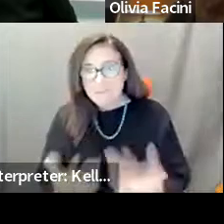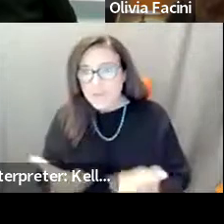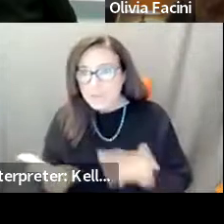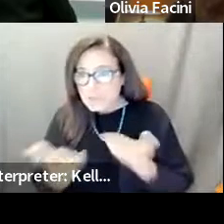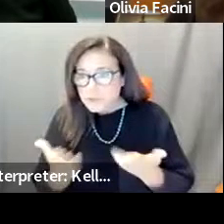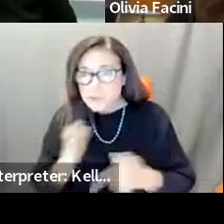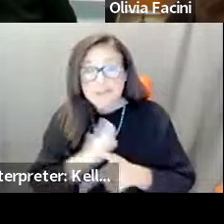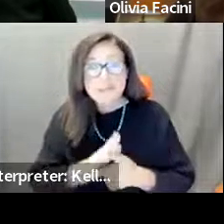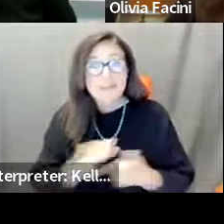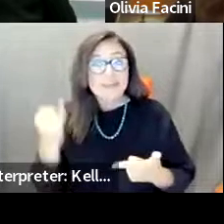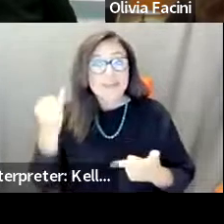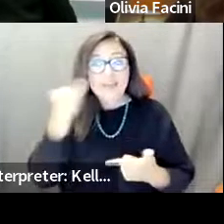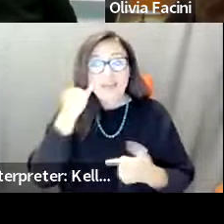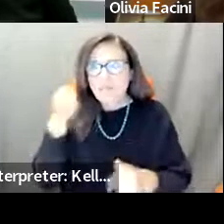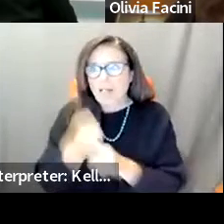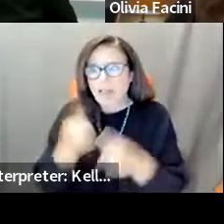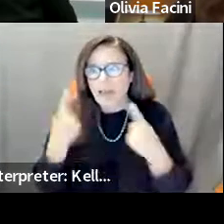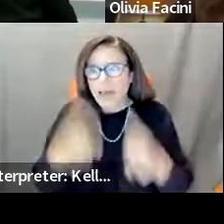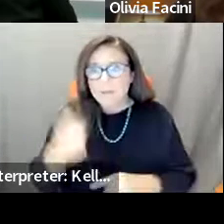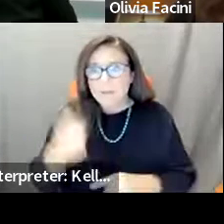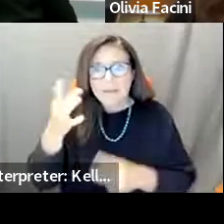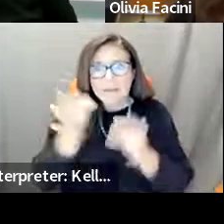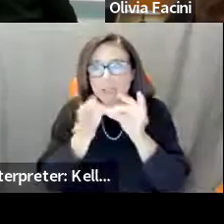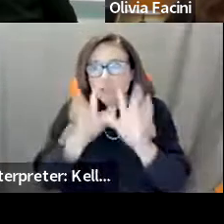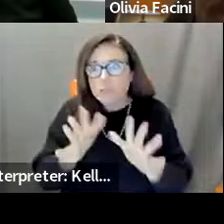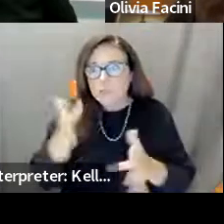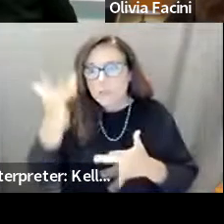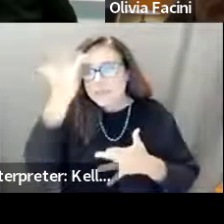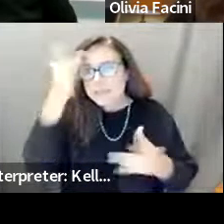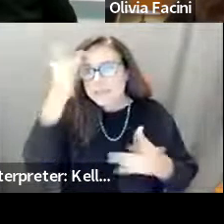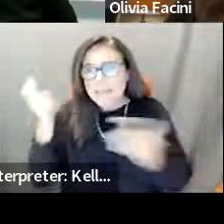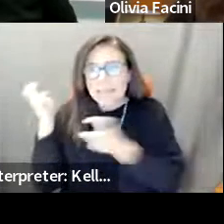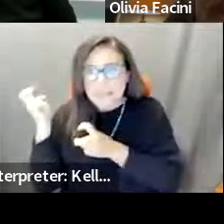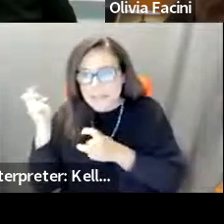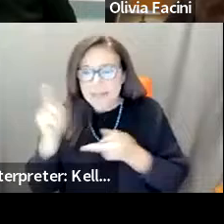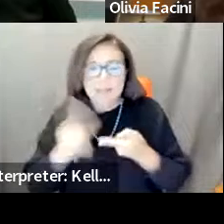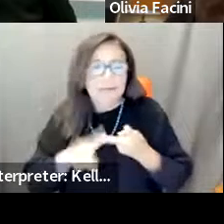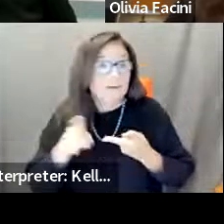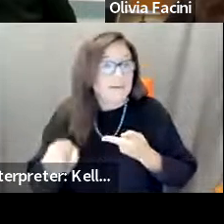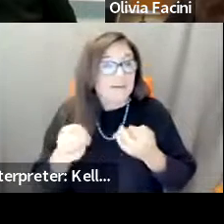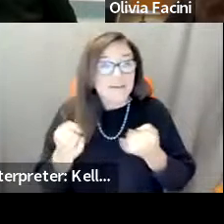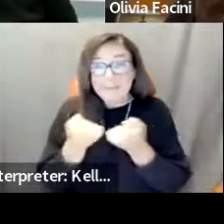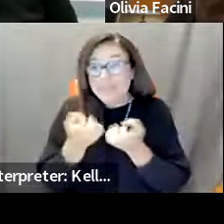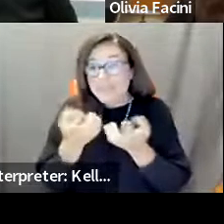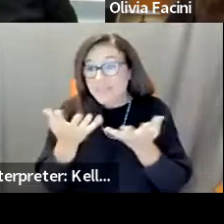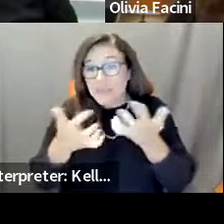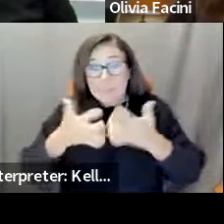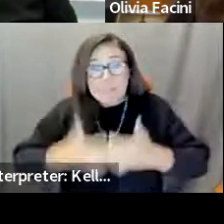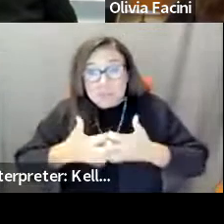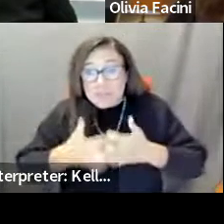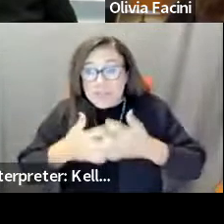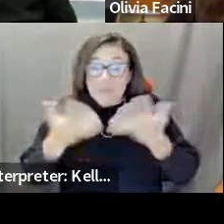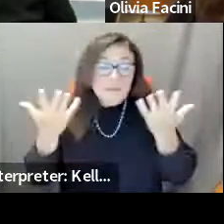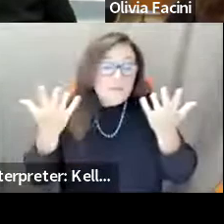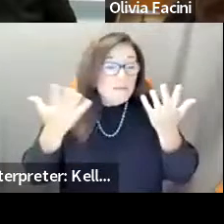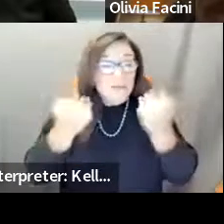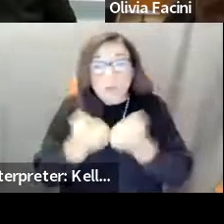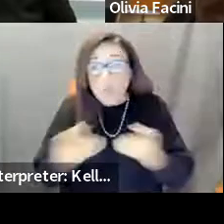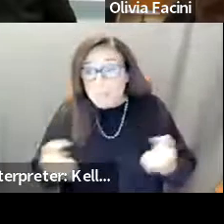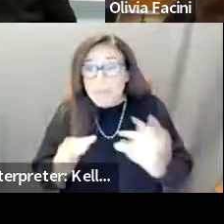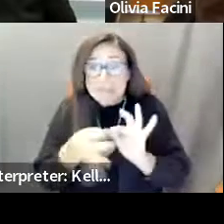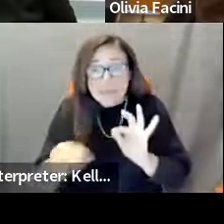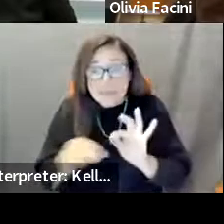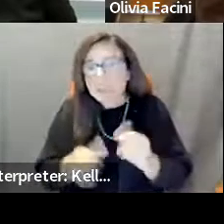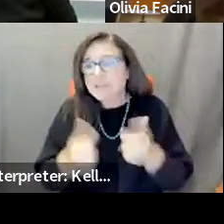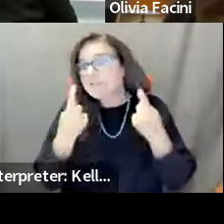becomes sick, if the captioning, is not working, the equipment isn't working, because that happens, right? And